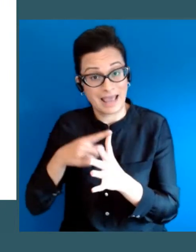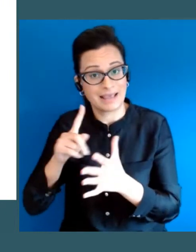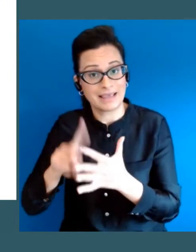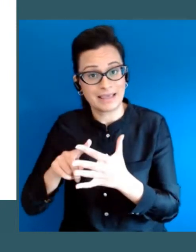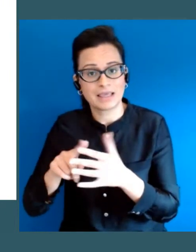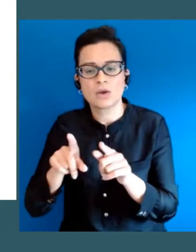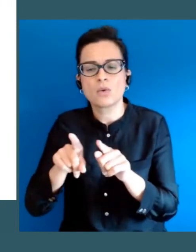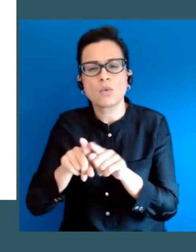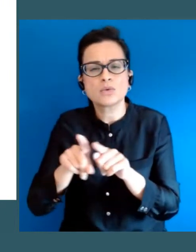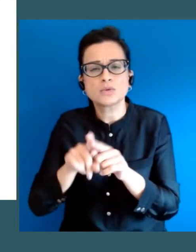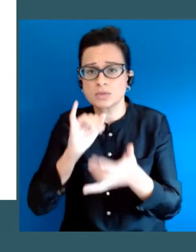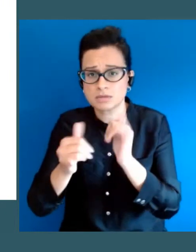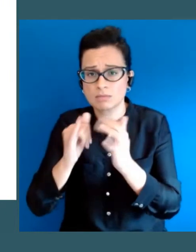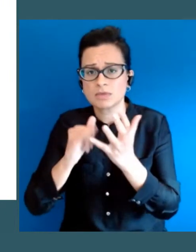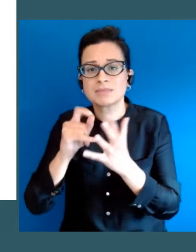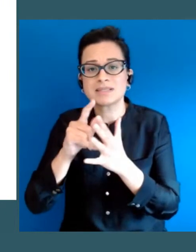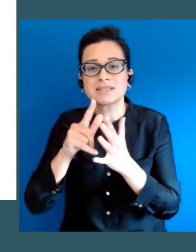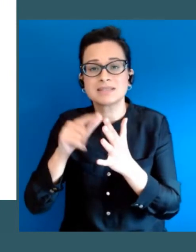as well.